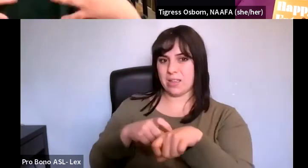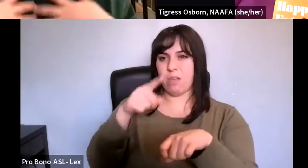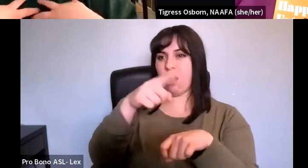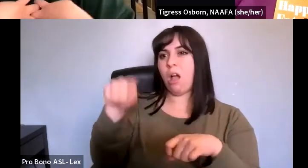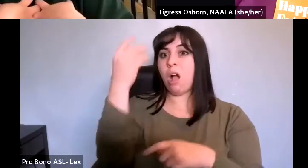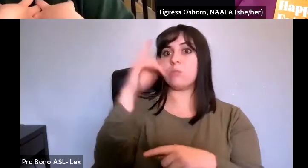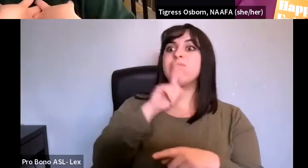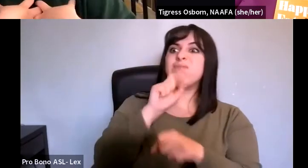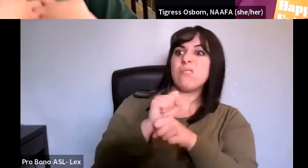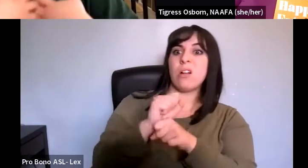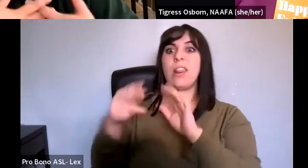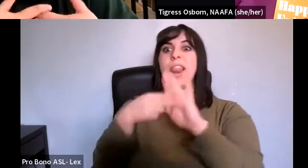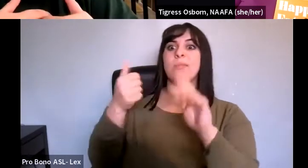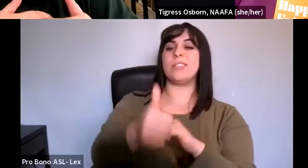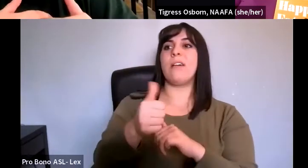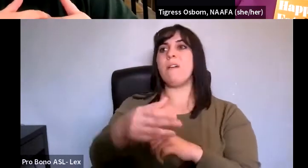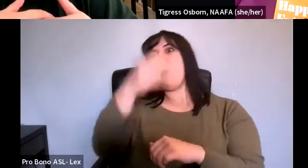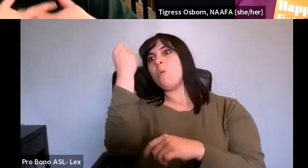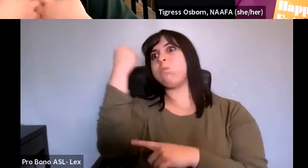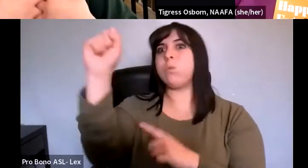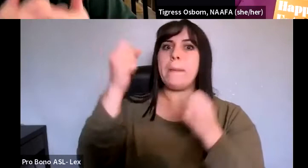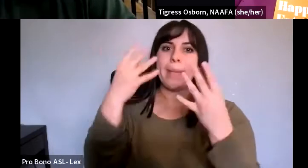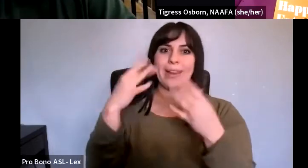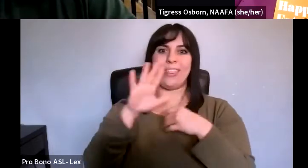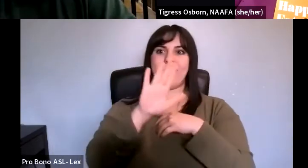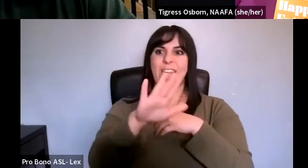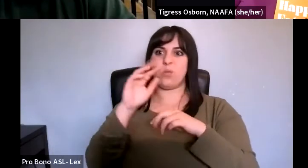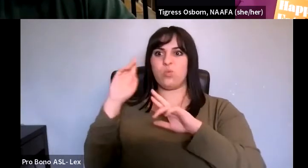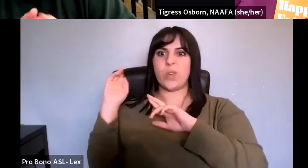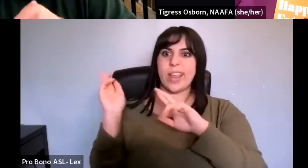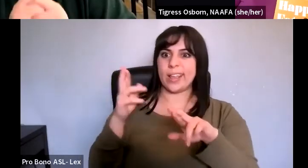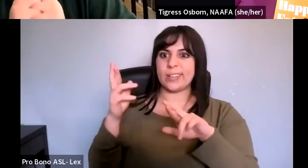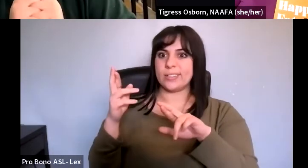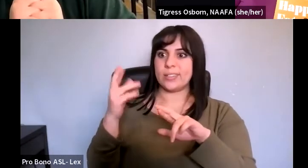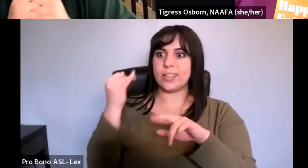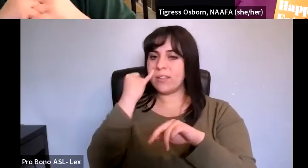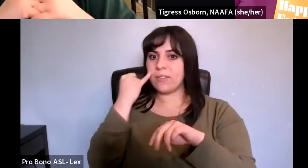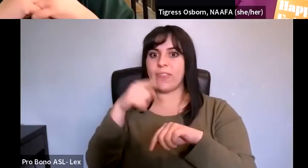I'm just trying to be as human as possible, as honest as possible.